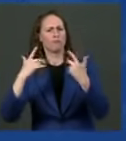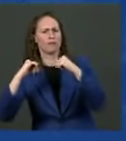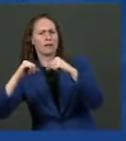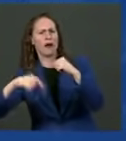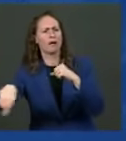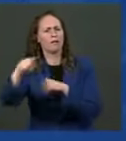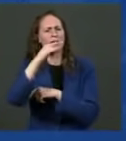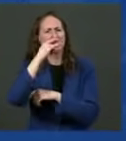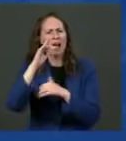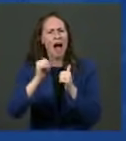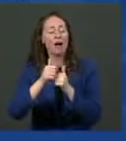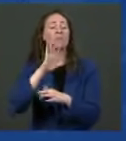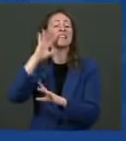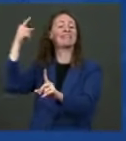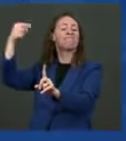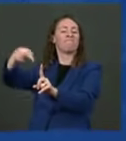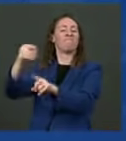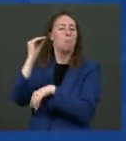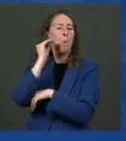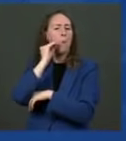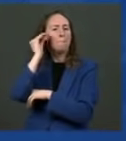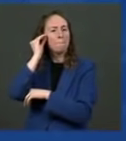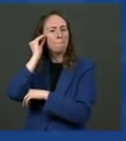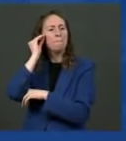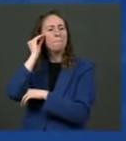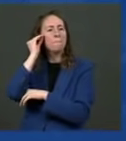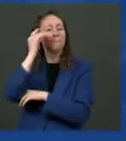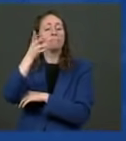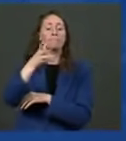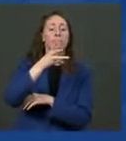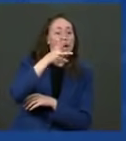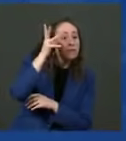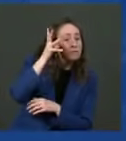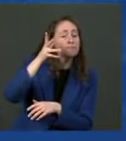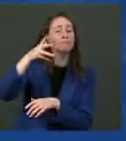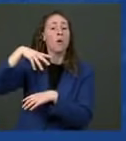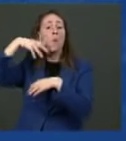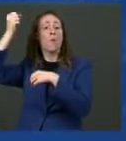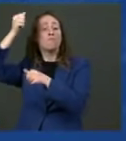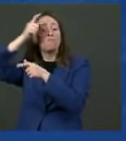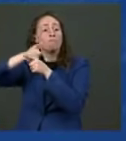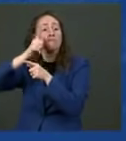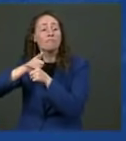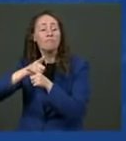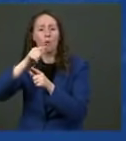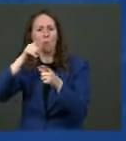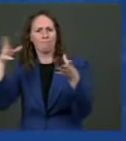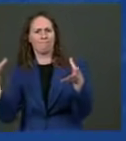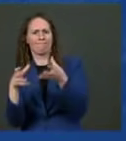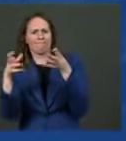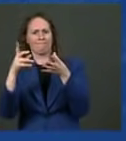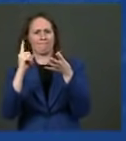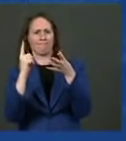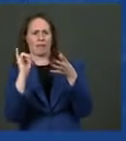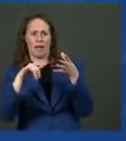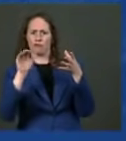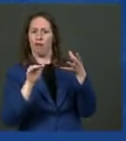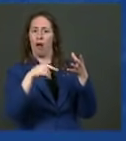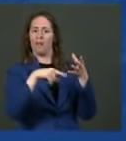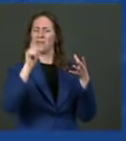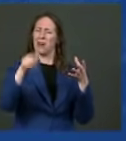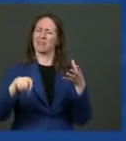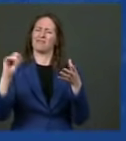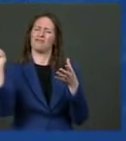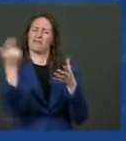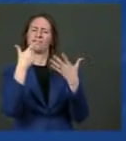parent, every teen sibling, every caregiver around them should be vaccinated. Children have 4 times higher chance